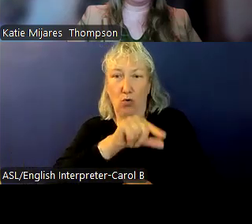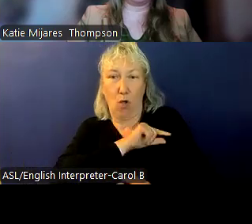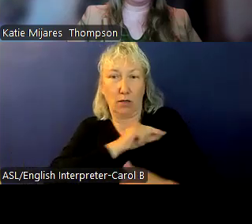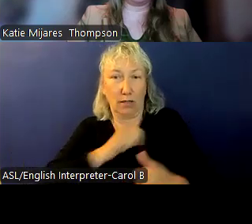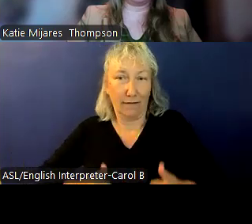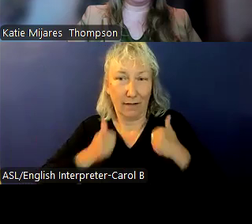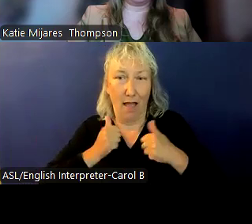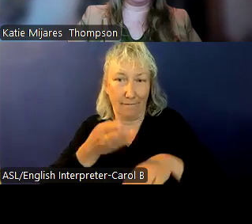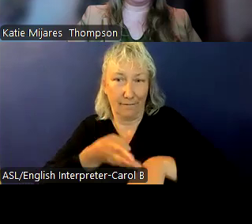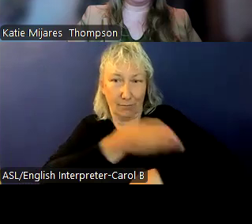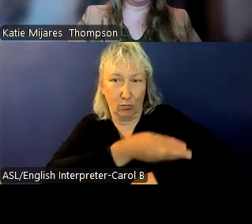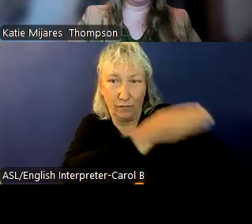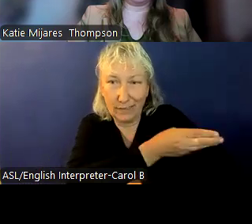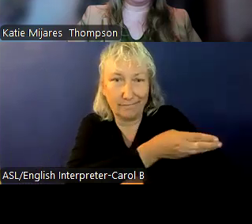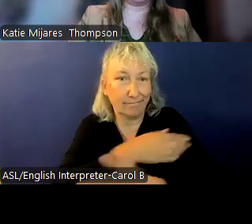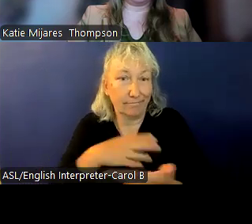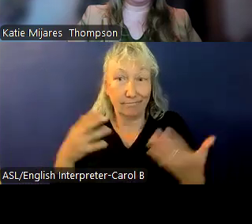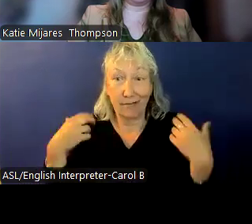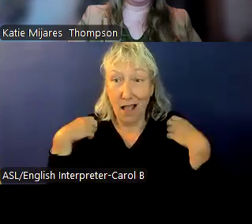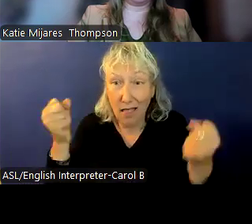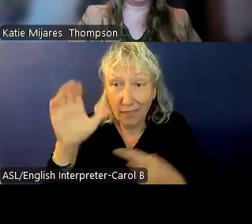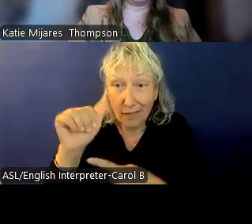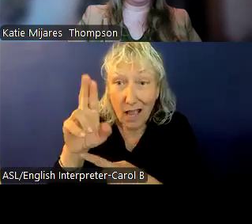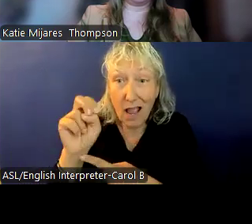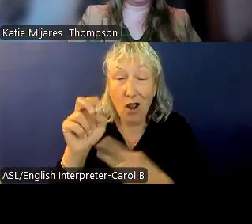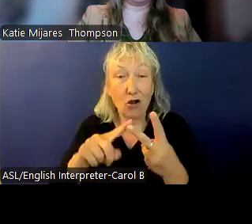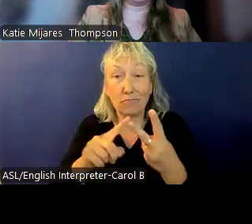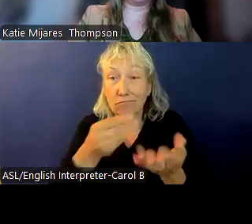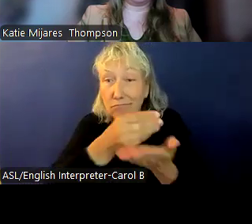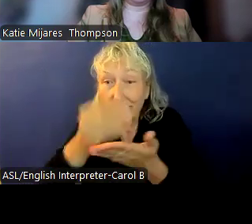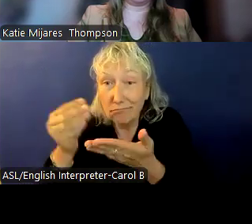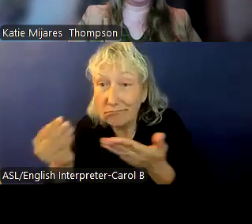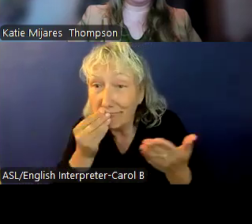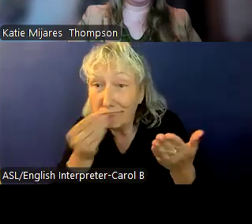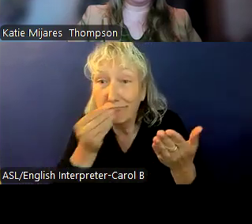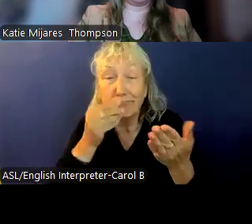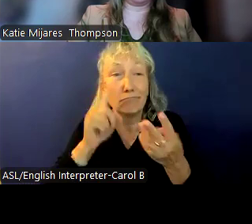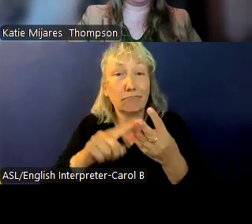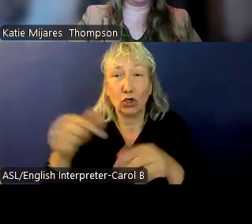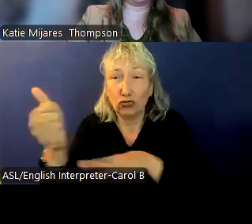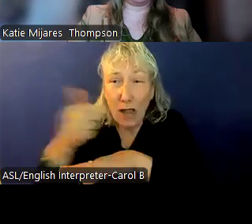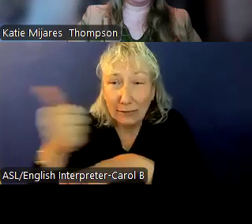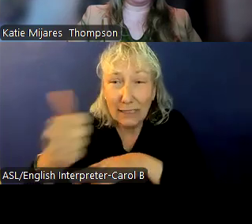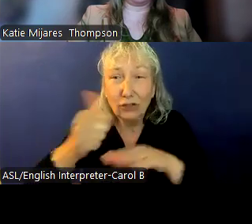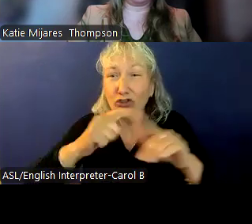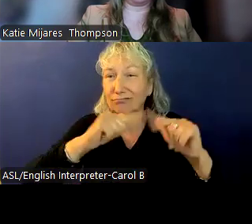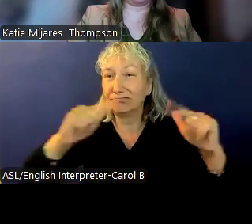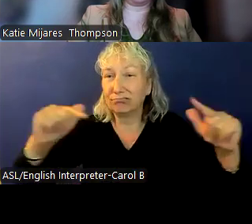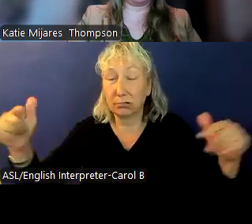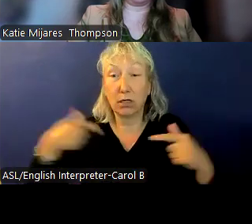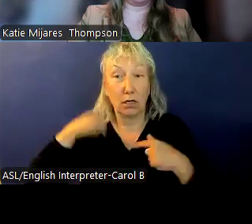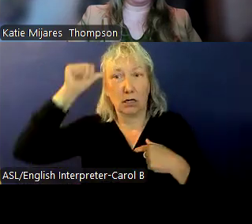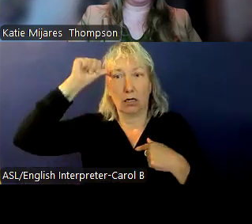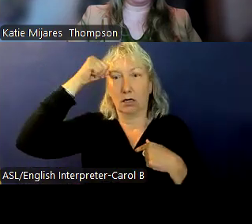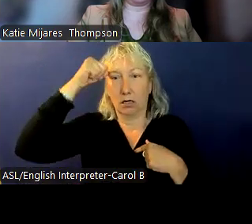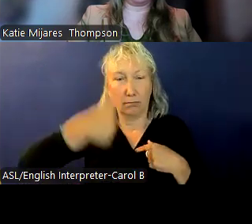healthcare costs, transportation costs, groceries. The way I remember it is that when they were doing the